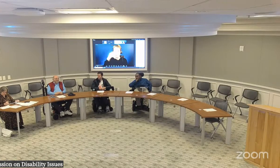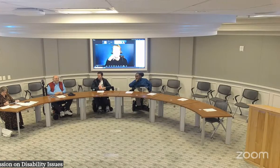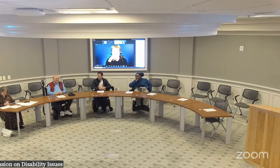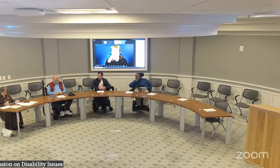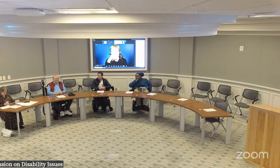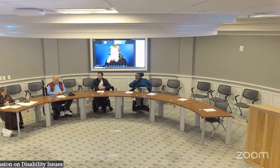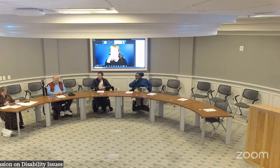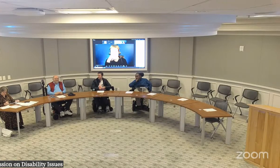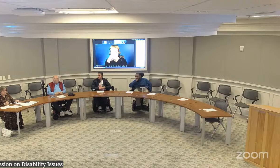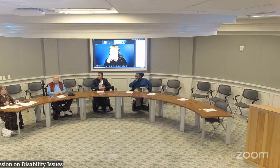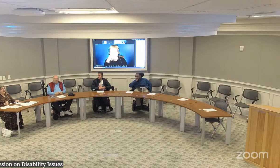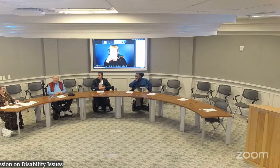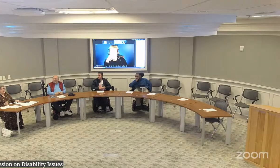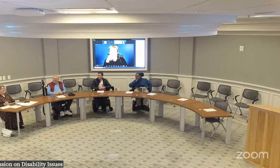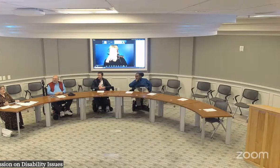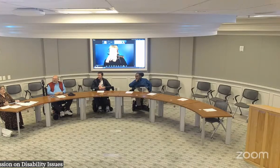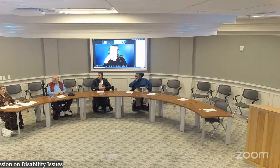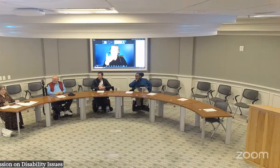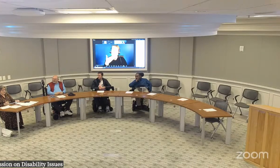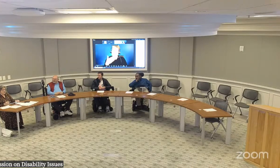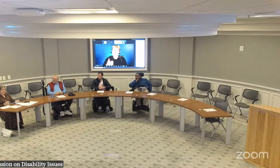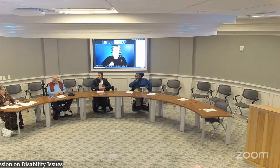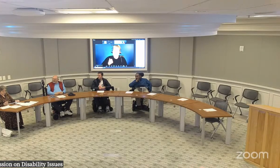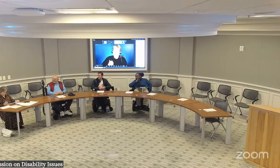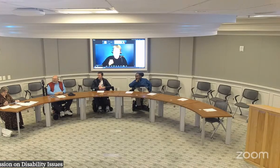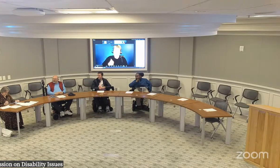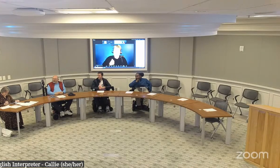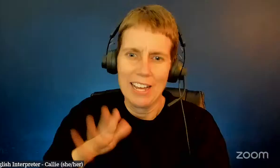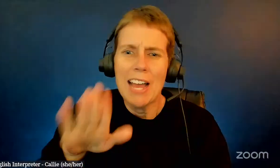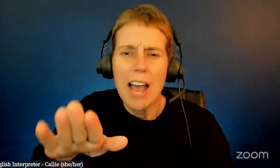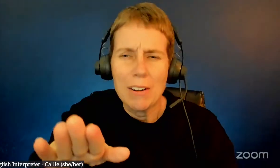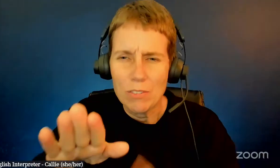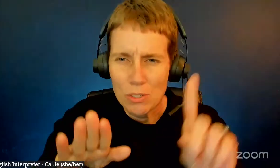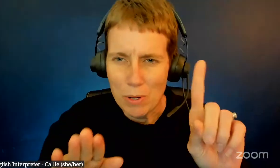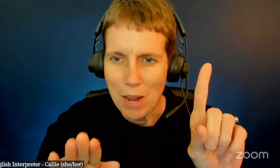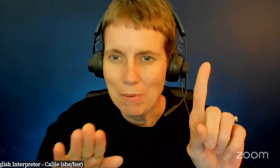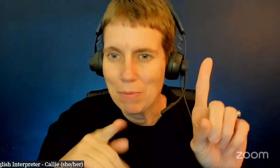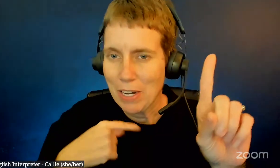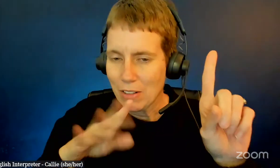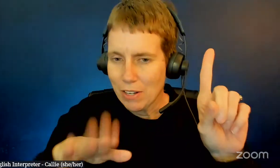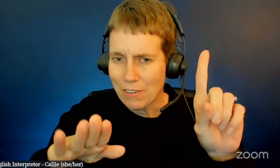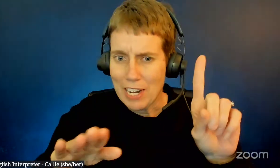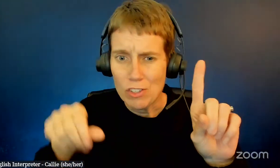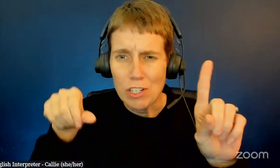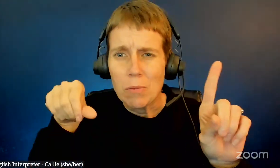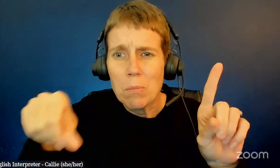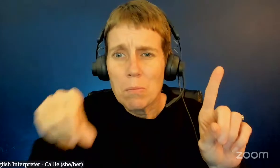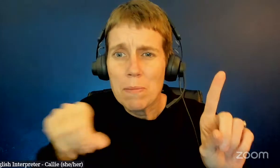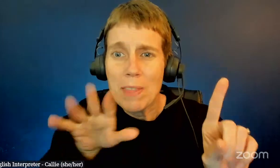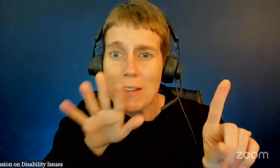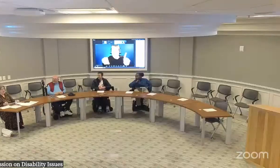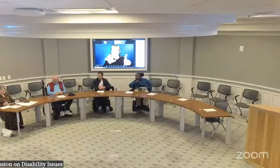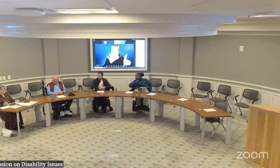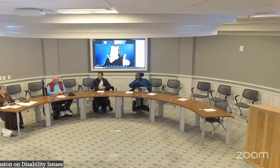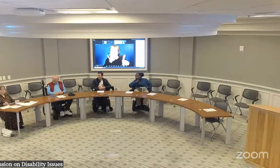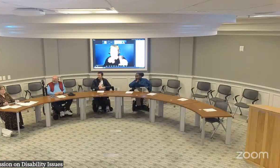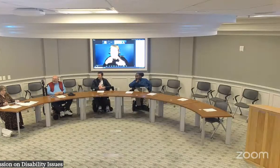Thank you for Mhm. the address. Thank you for the information. Yeah, I'm going to make a clarification.